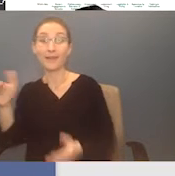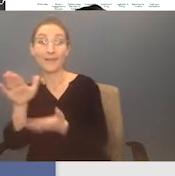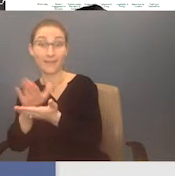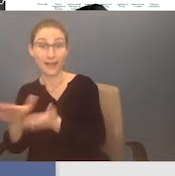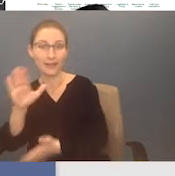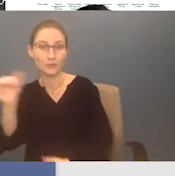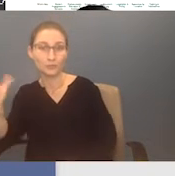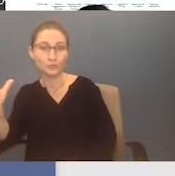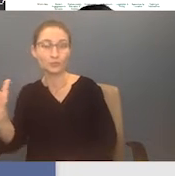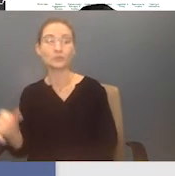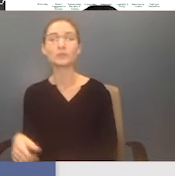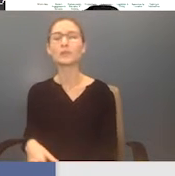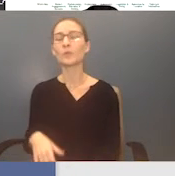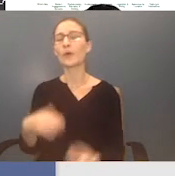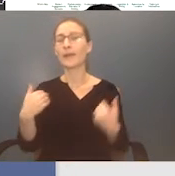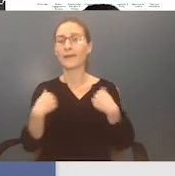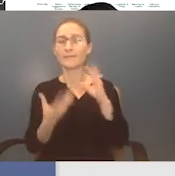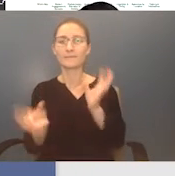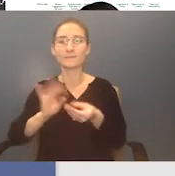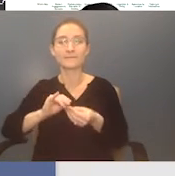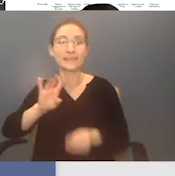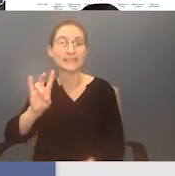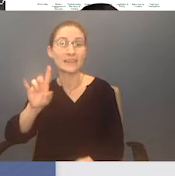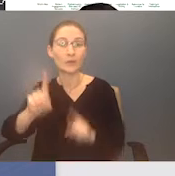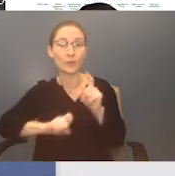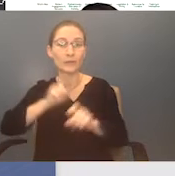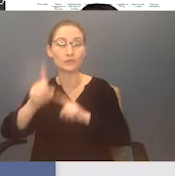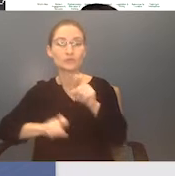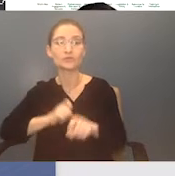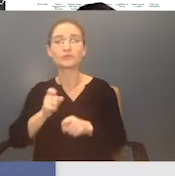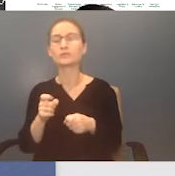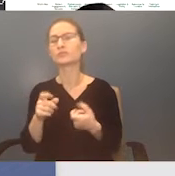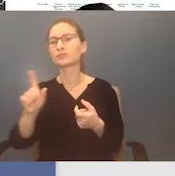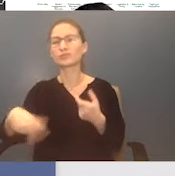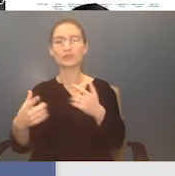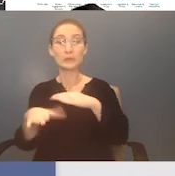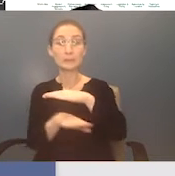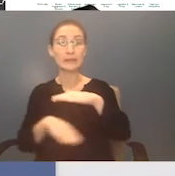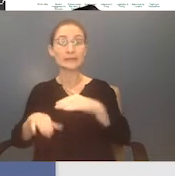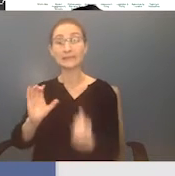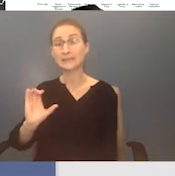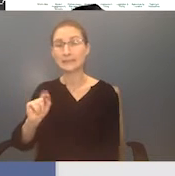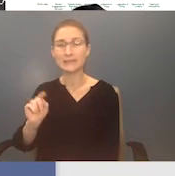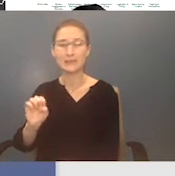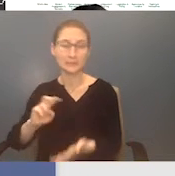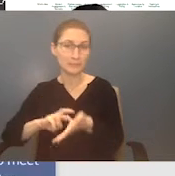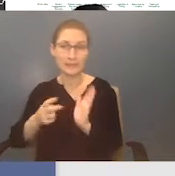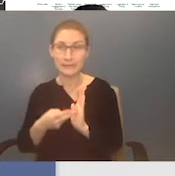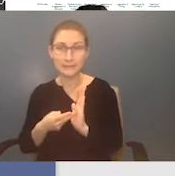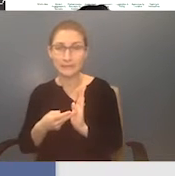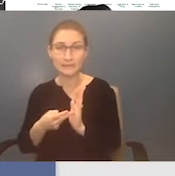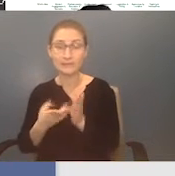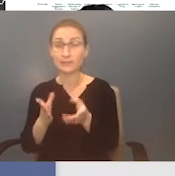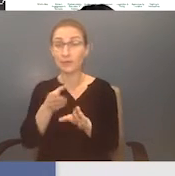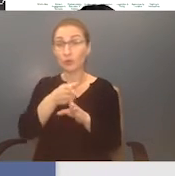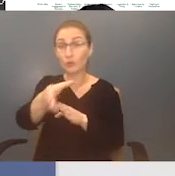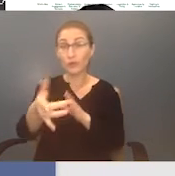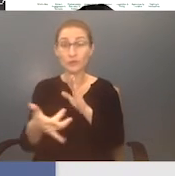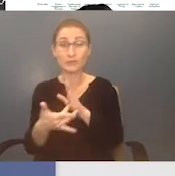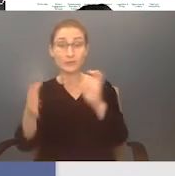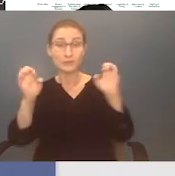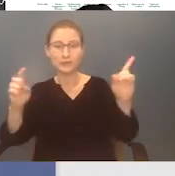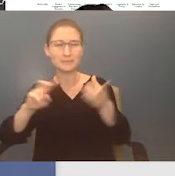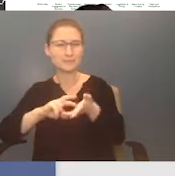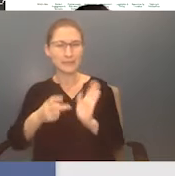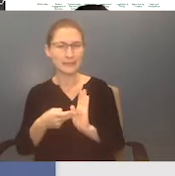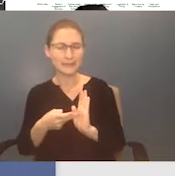series of 7 questions, just starting with the basic. What is CTE? What is career and technical education? It brings